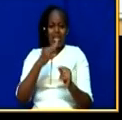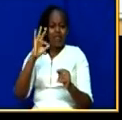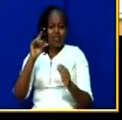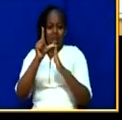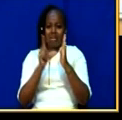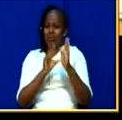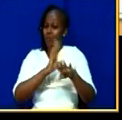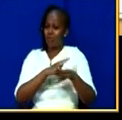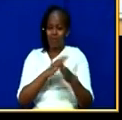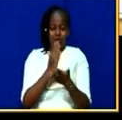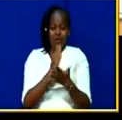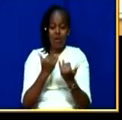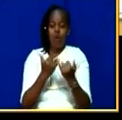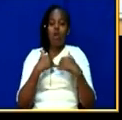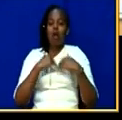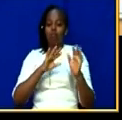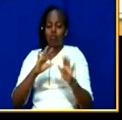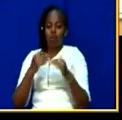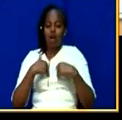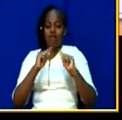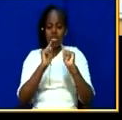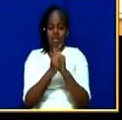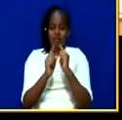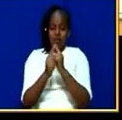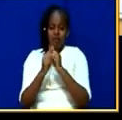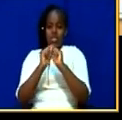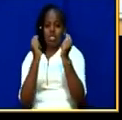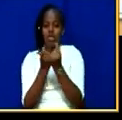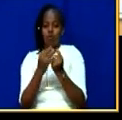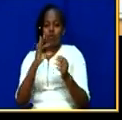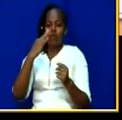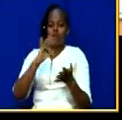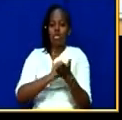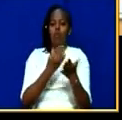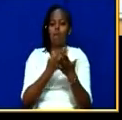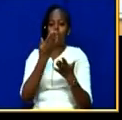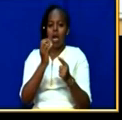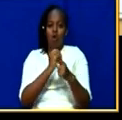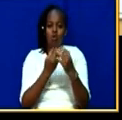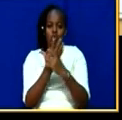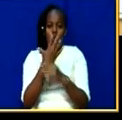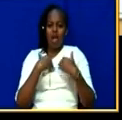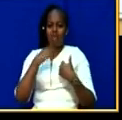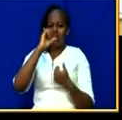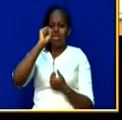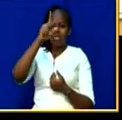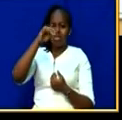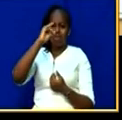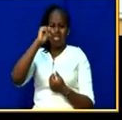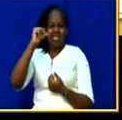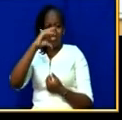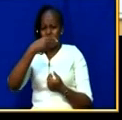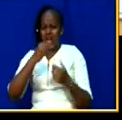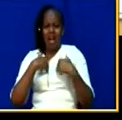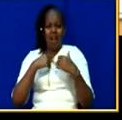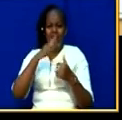we have different types of vegetables that we grow Yes. or we buy in the market. Yeah. We have the spinach, the kales,